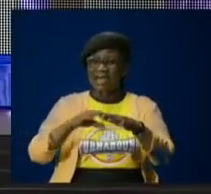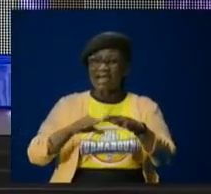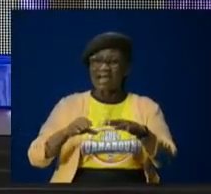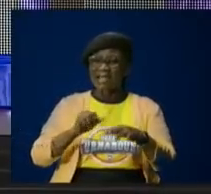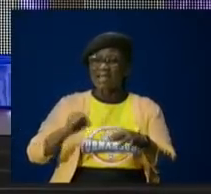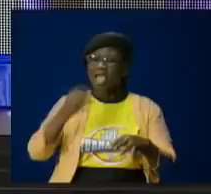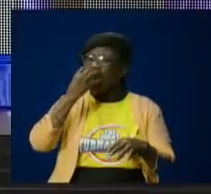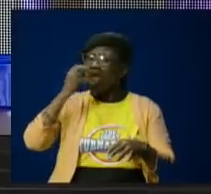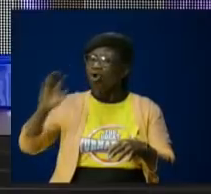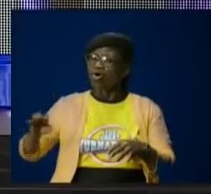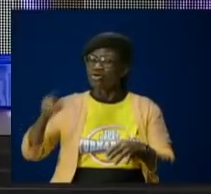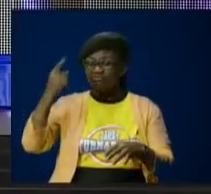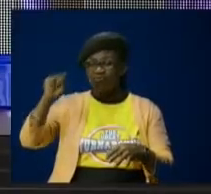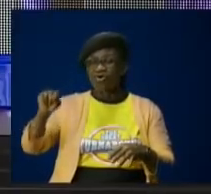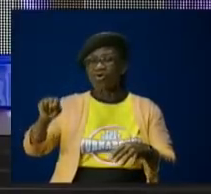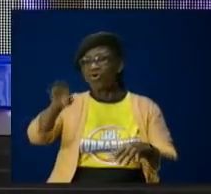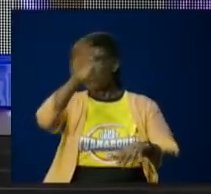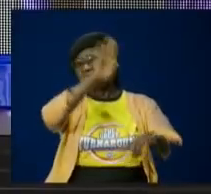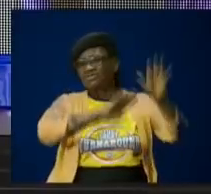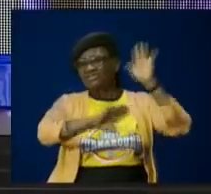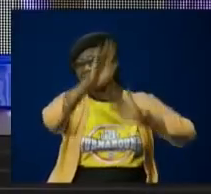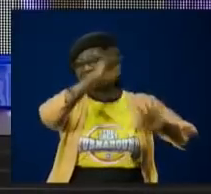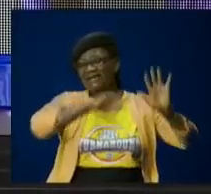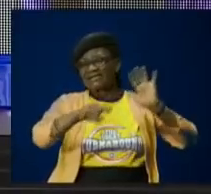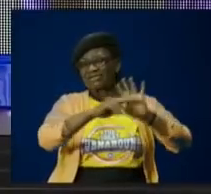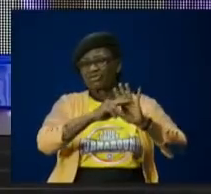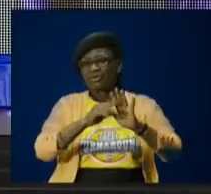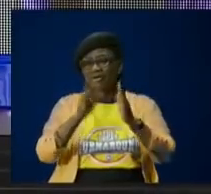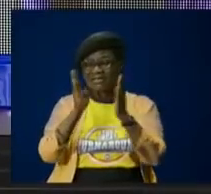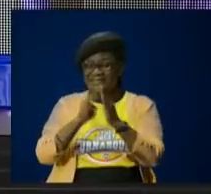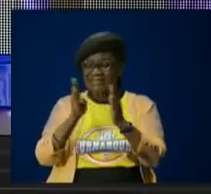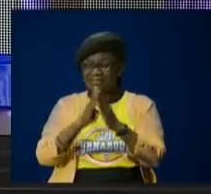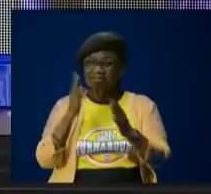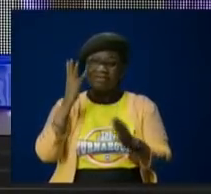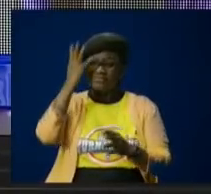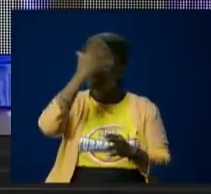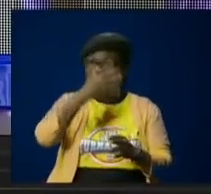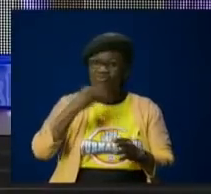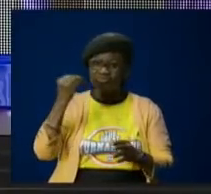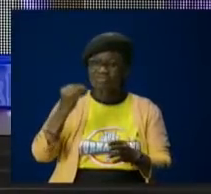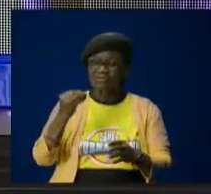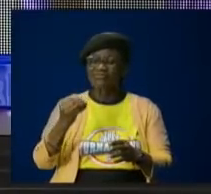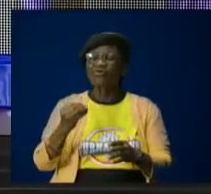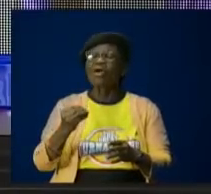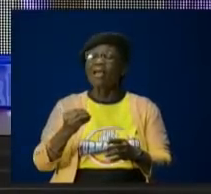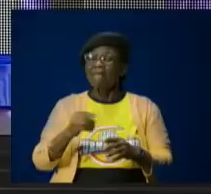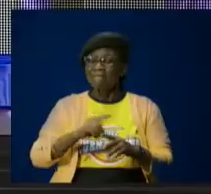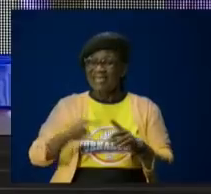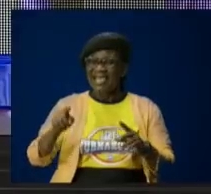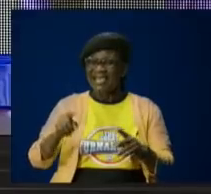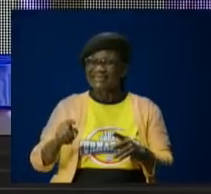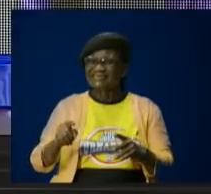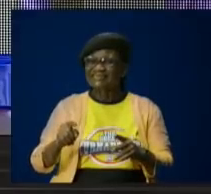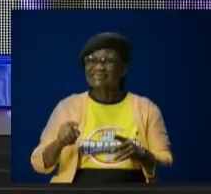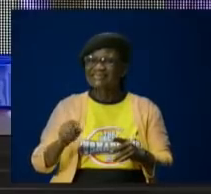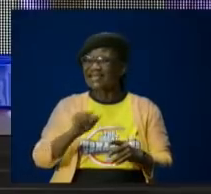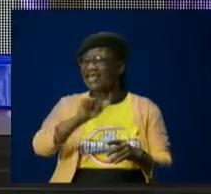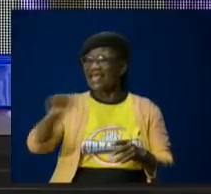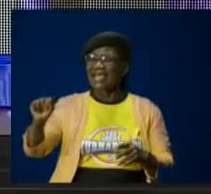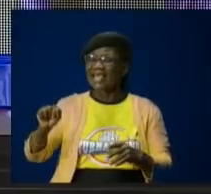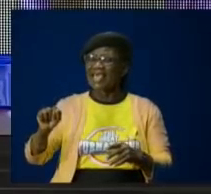generations. City beautiful, but steadily a curse that had